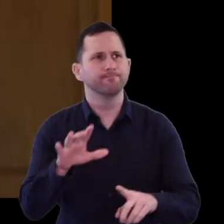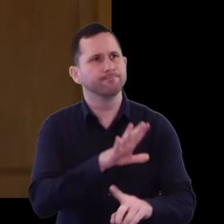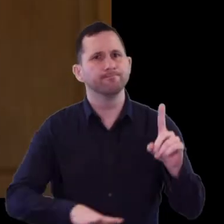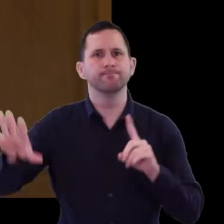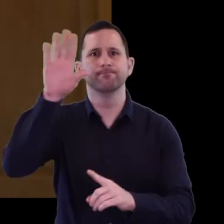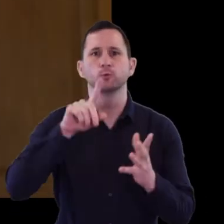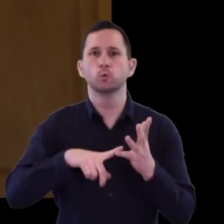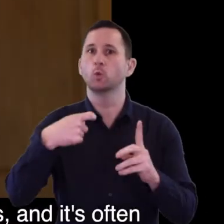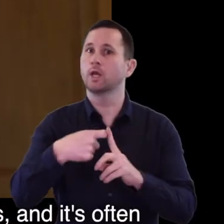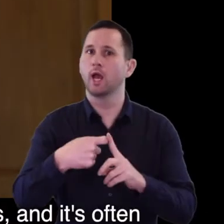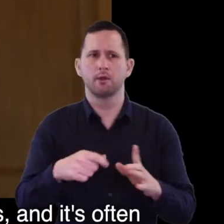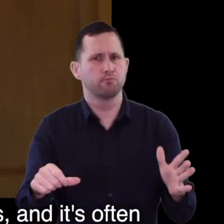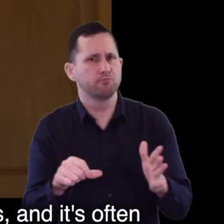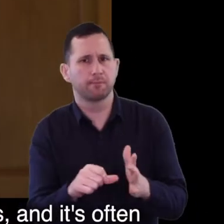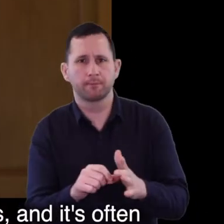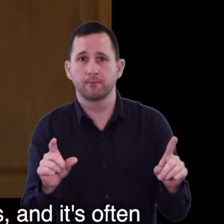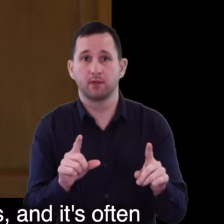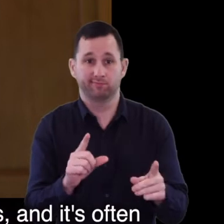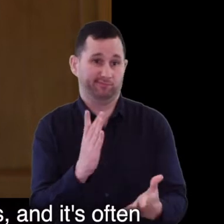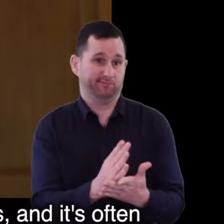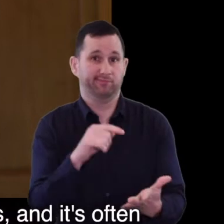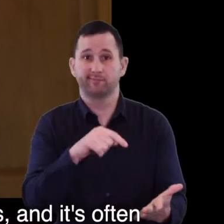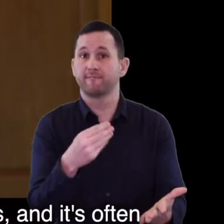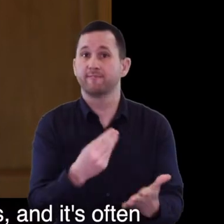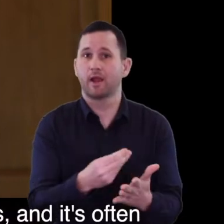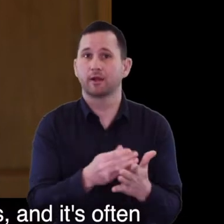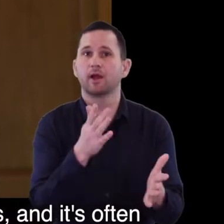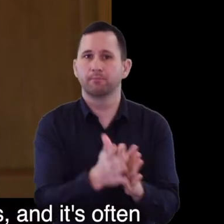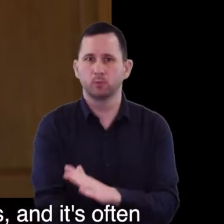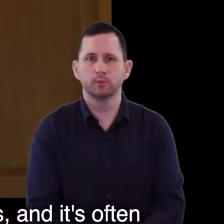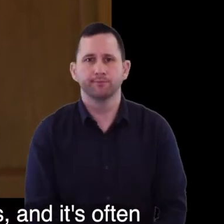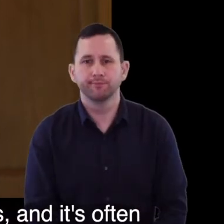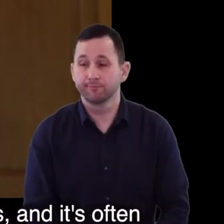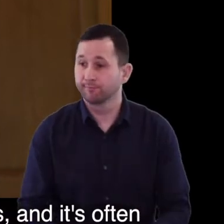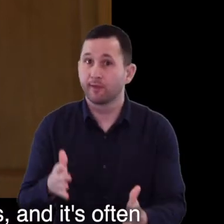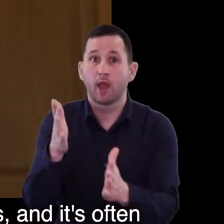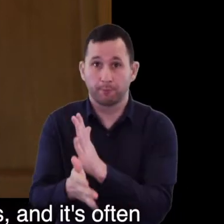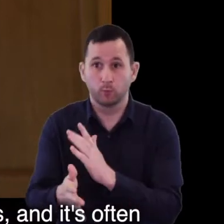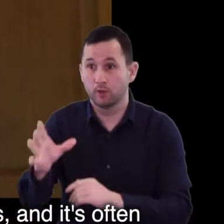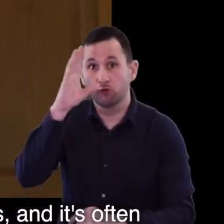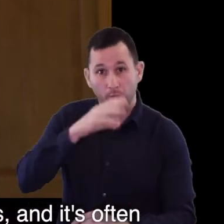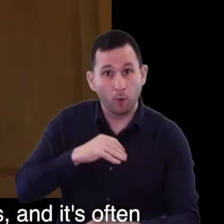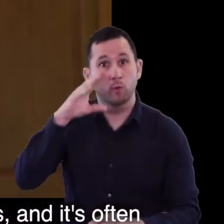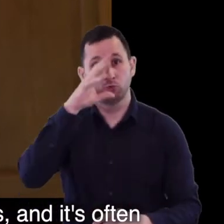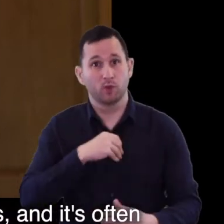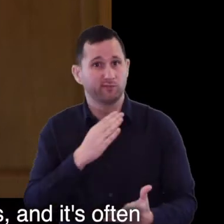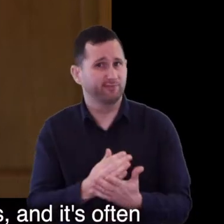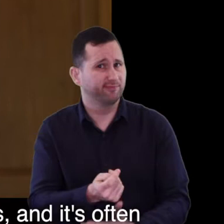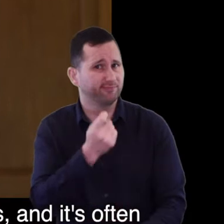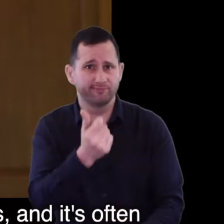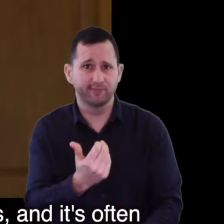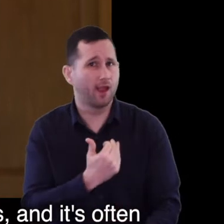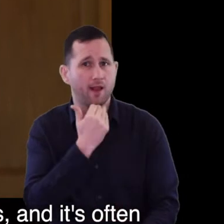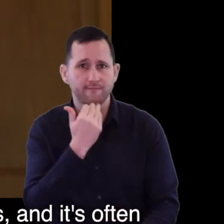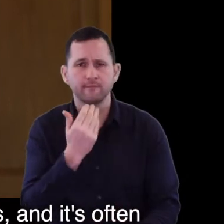Financial abuse is a national problem. It's chronically underreported for all sorts of reasons, and it's often lost